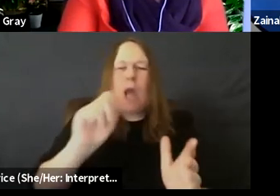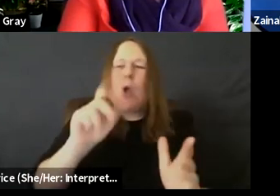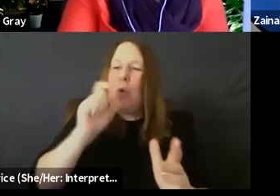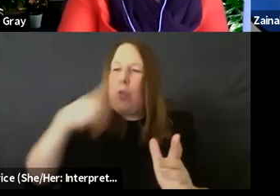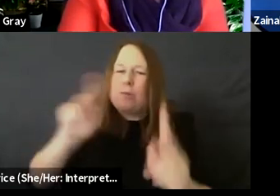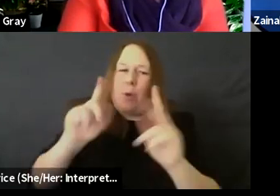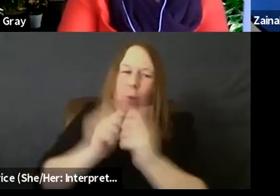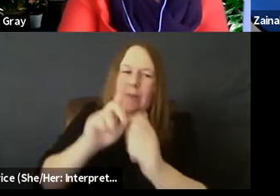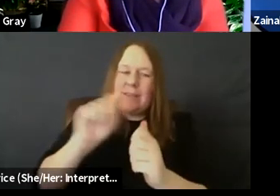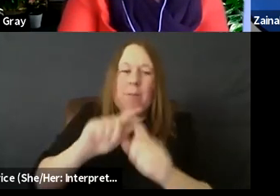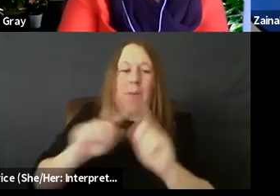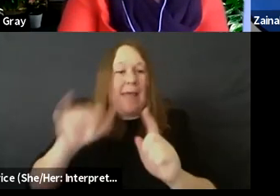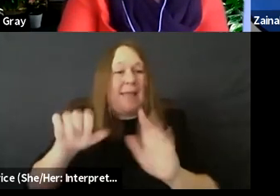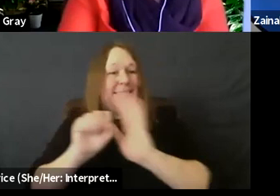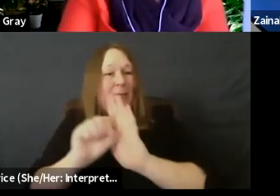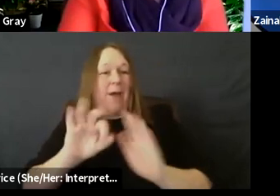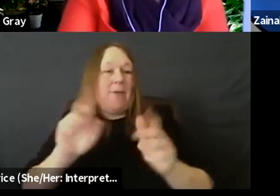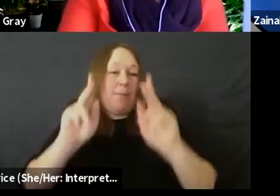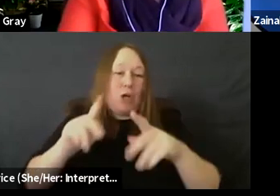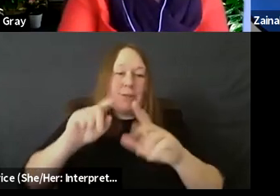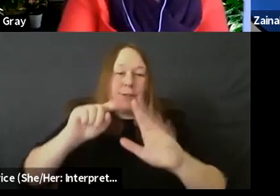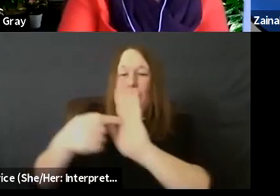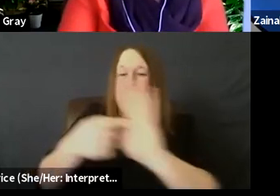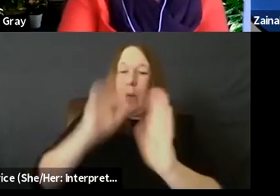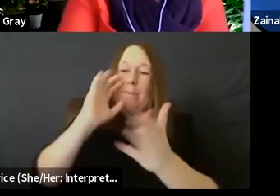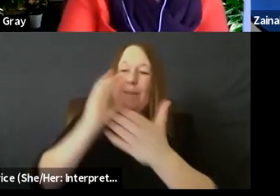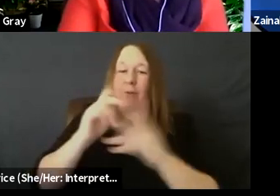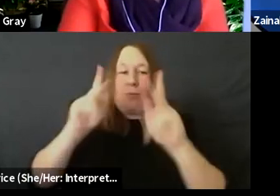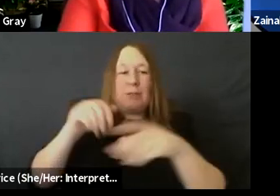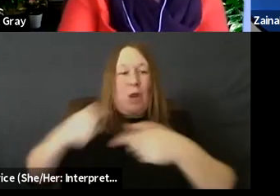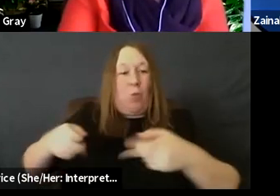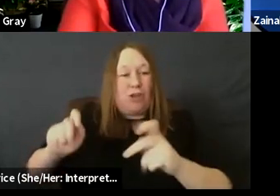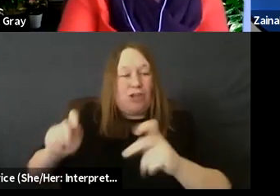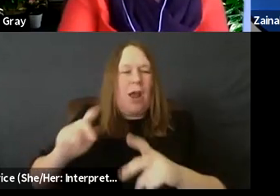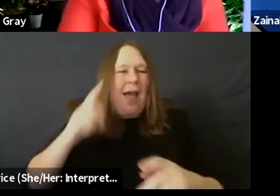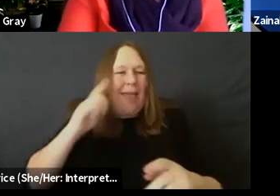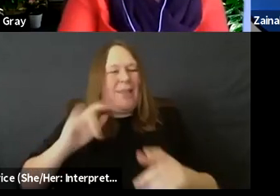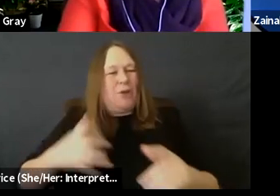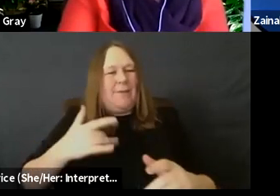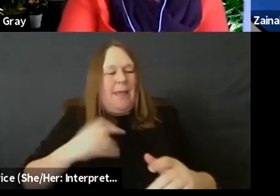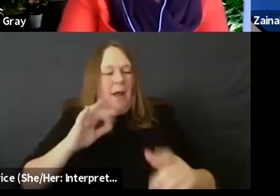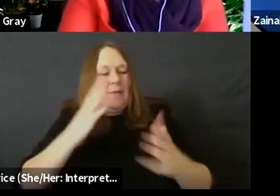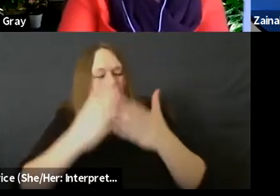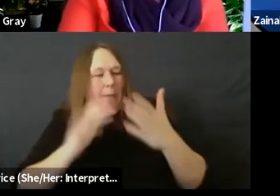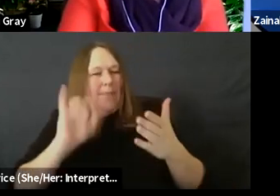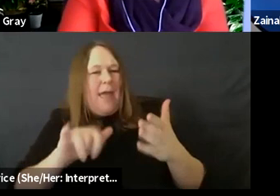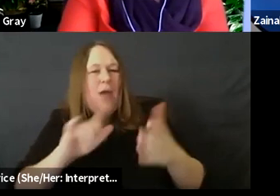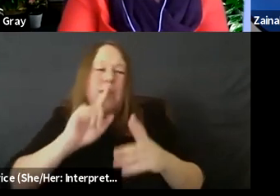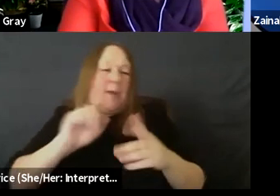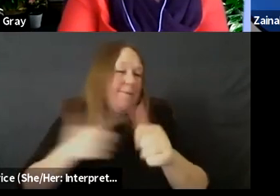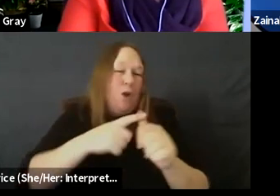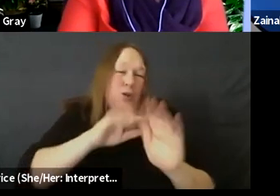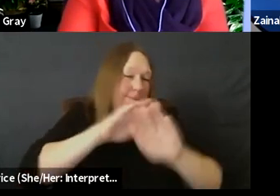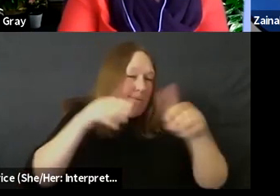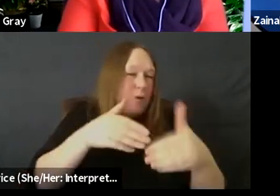whether it's the symbol of the person in the wheelchair or otherwise, I think there was a sense on the part of some that really the initial focus was